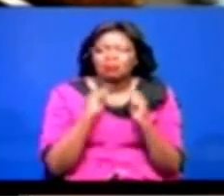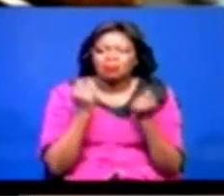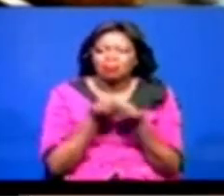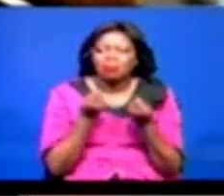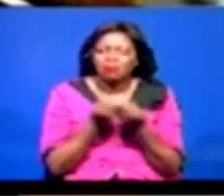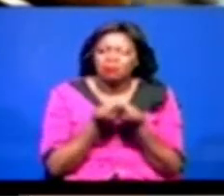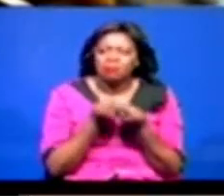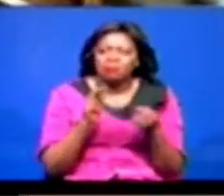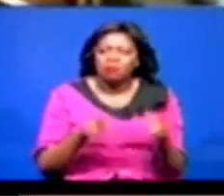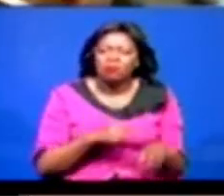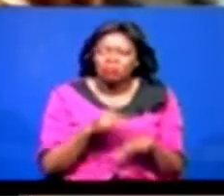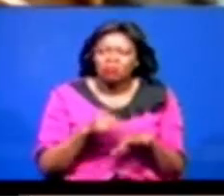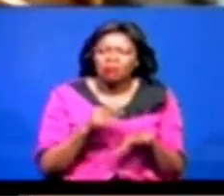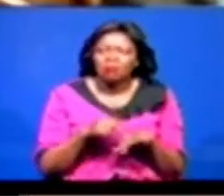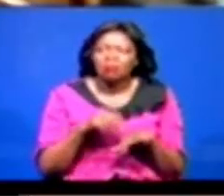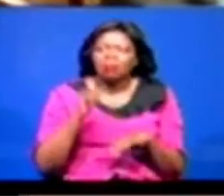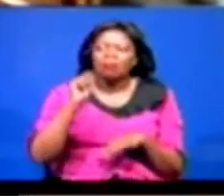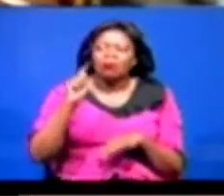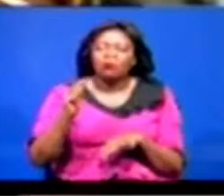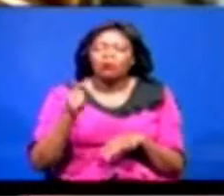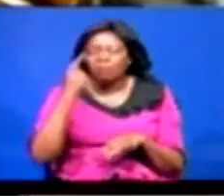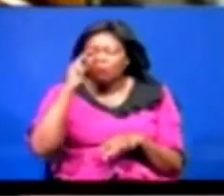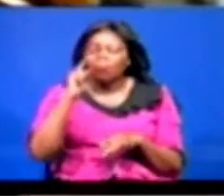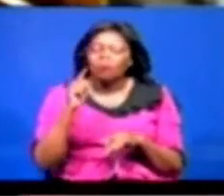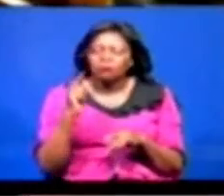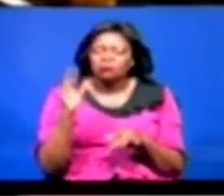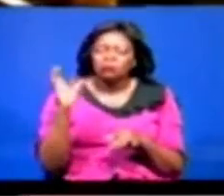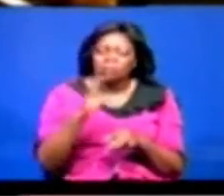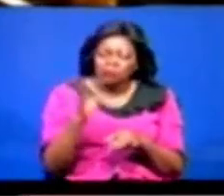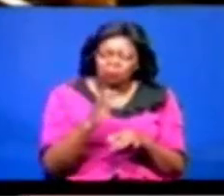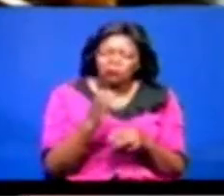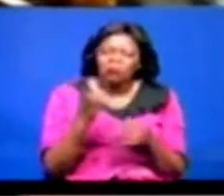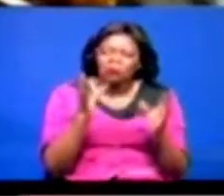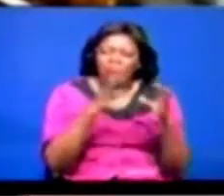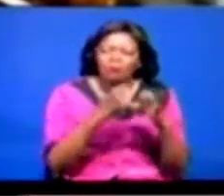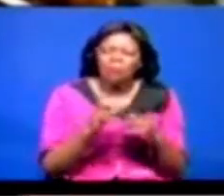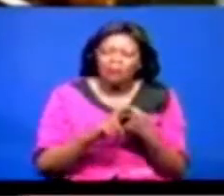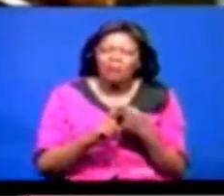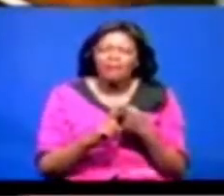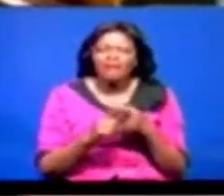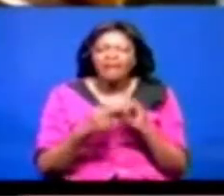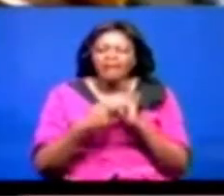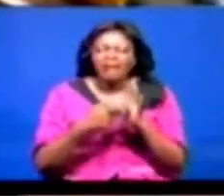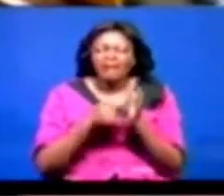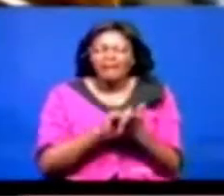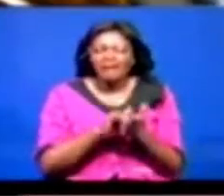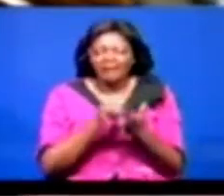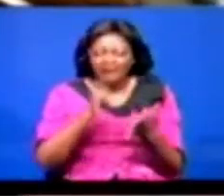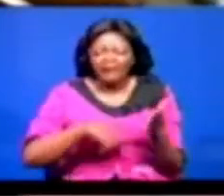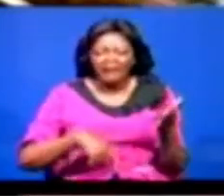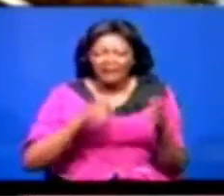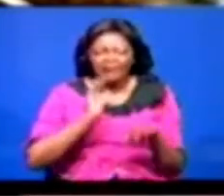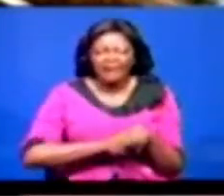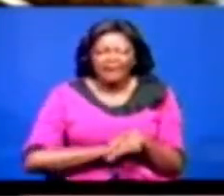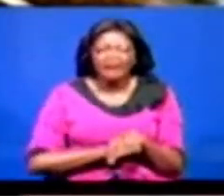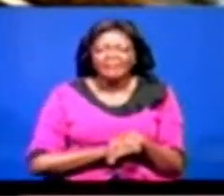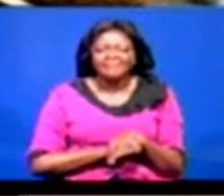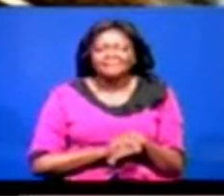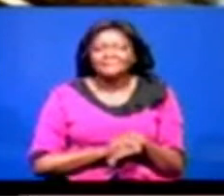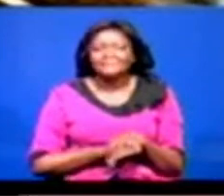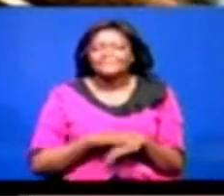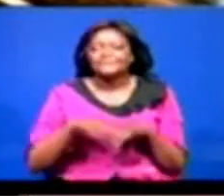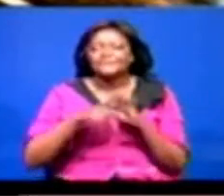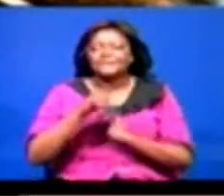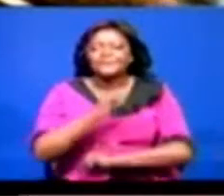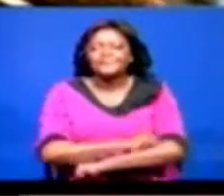national agent for a particular candidate, a particular party, to be able to demonstrate that what we got in member primary school